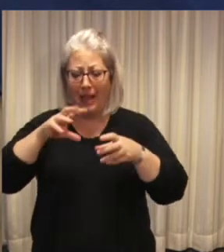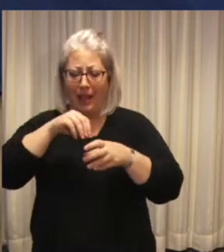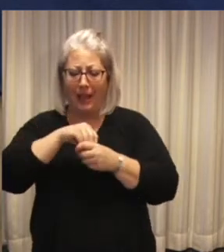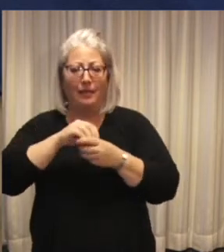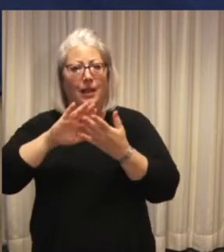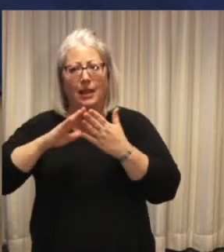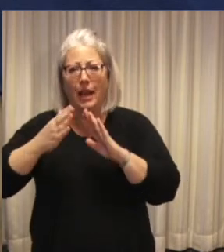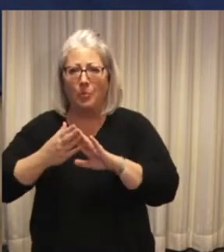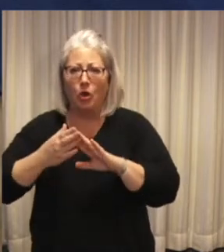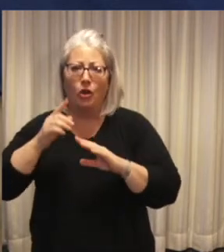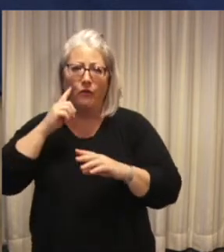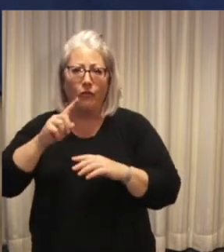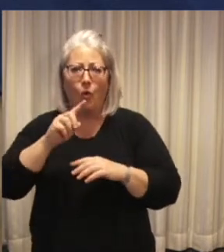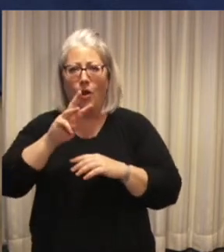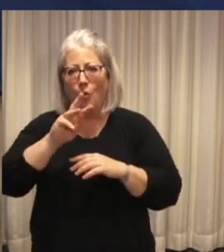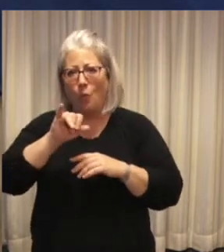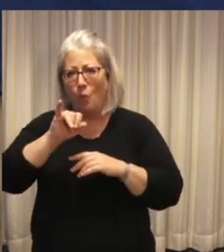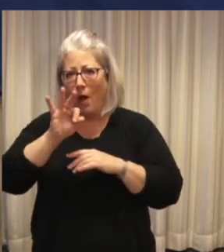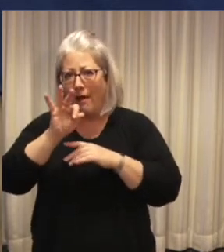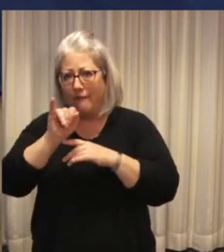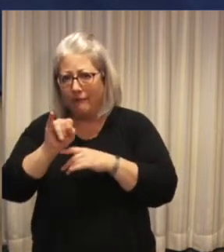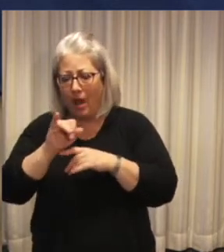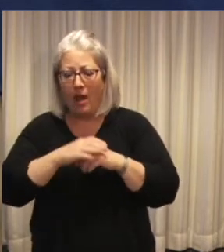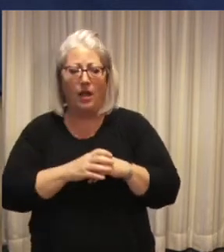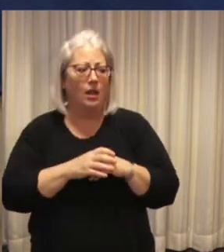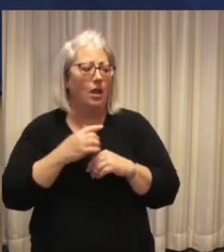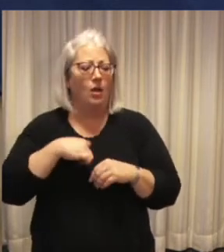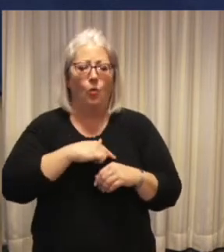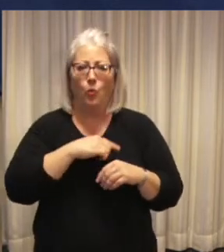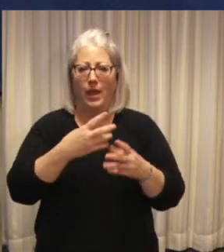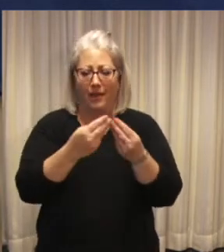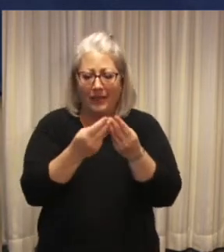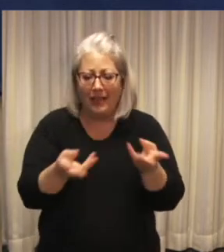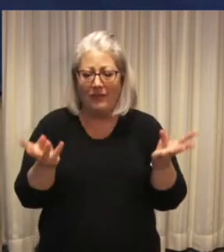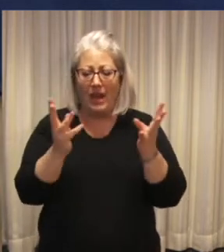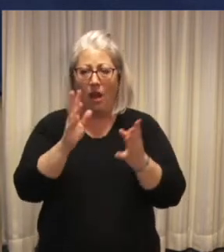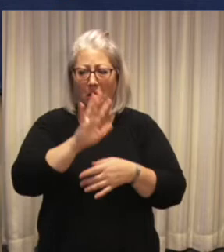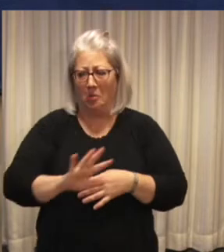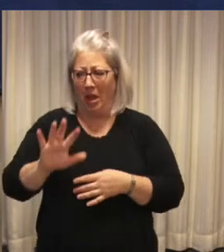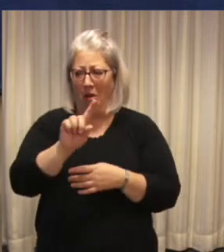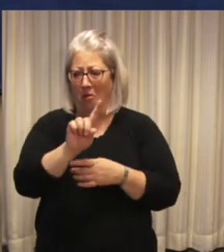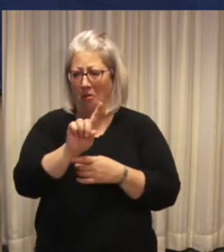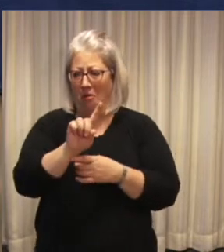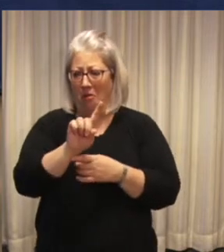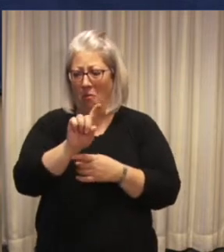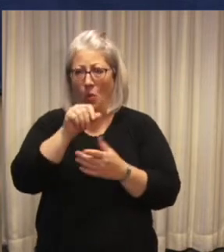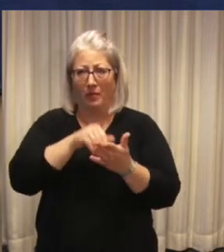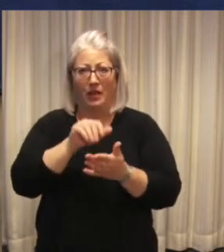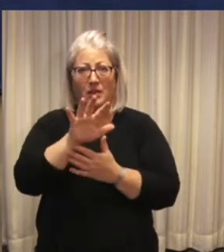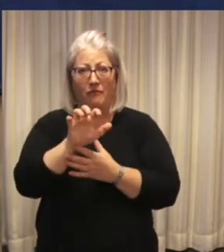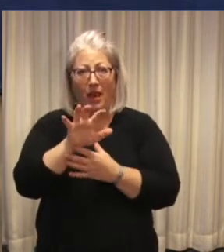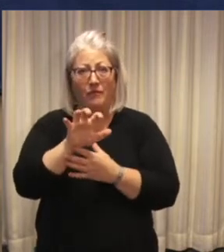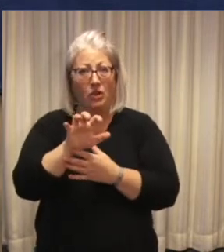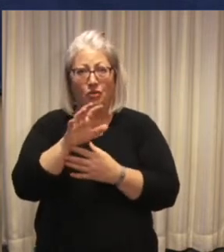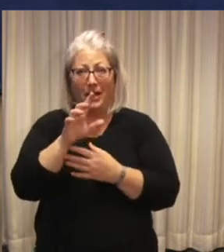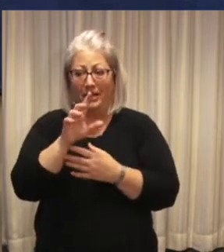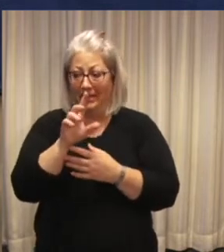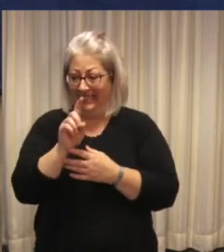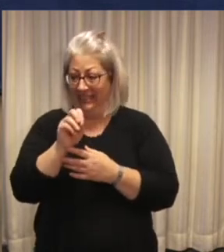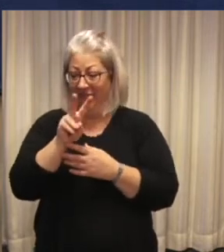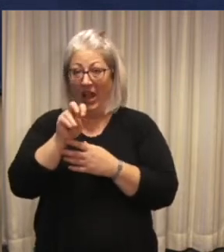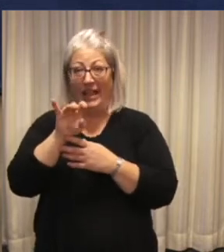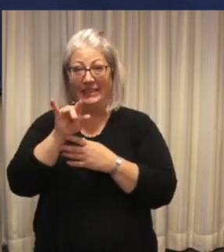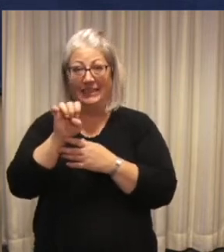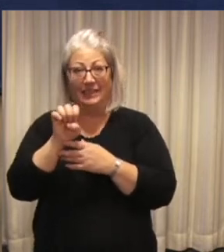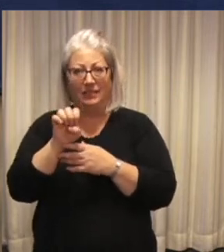know, the devices. We've handed out about 1,500 devices to students. Wow. So they can use them at home. So, you know, we're gearing up to